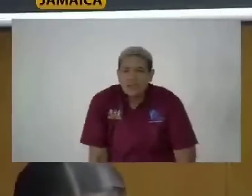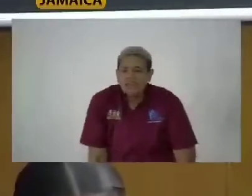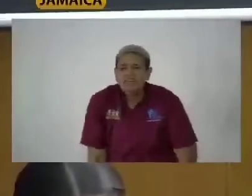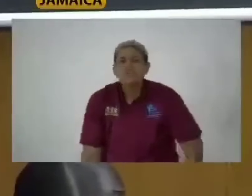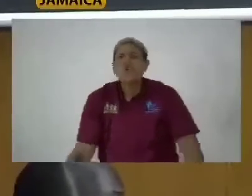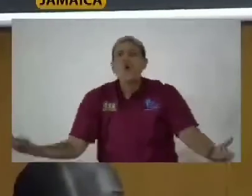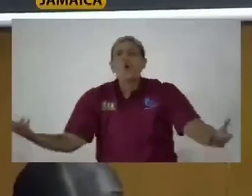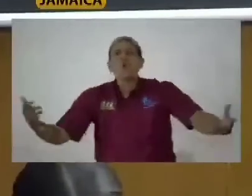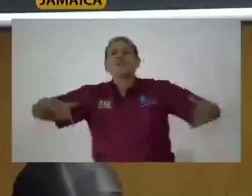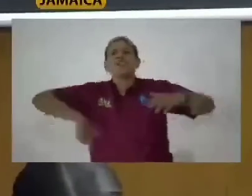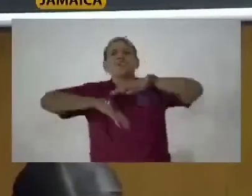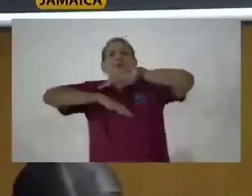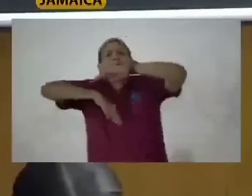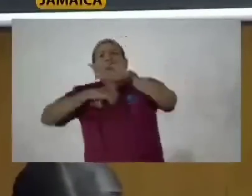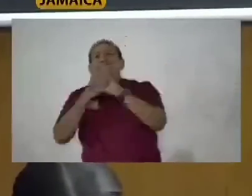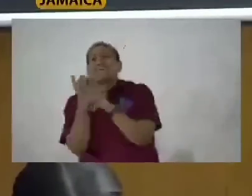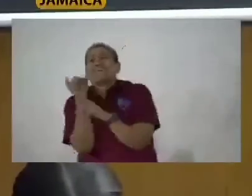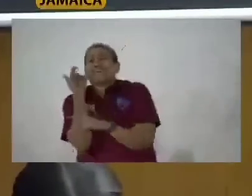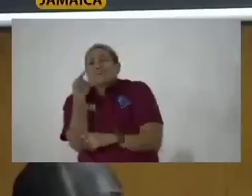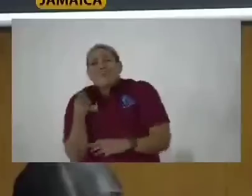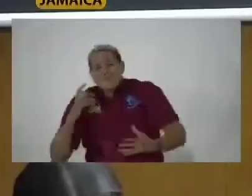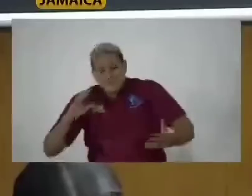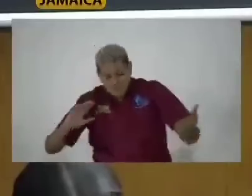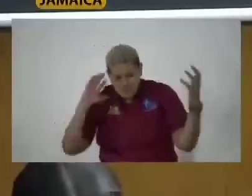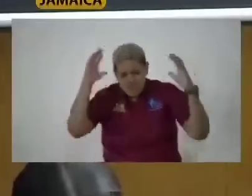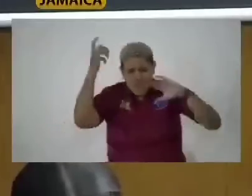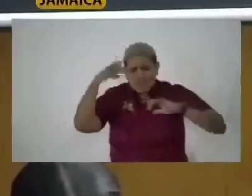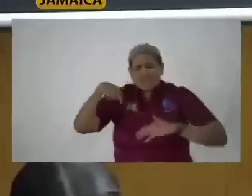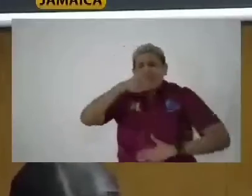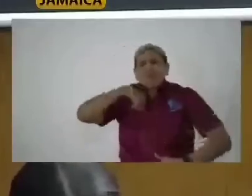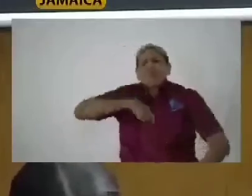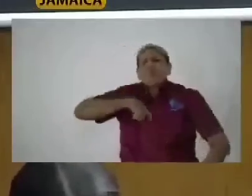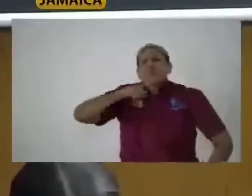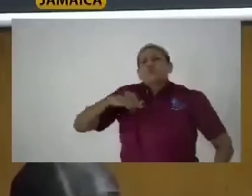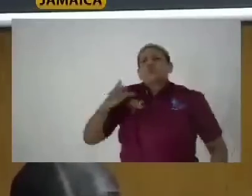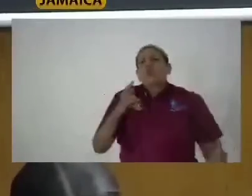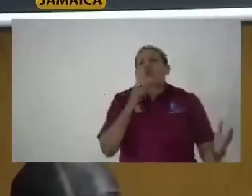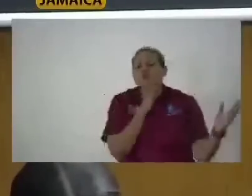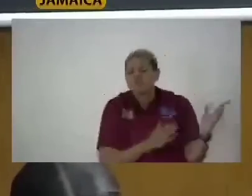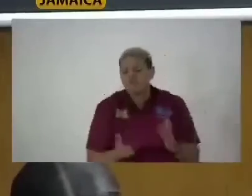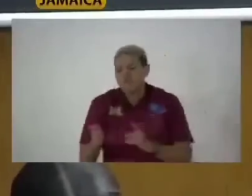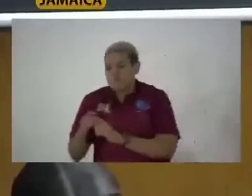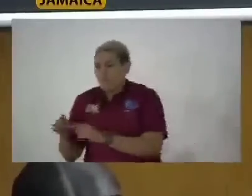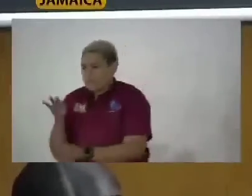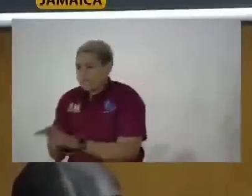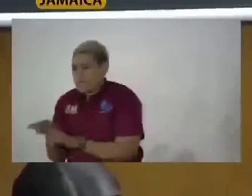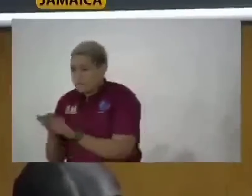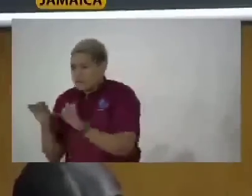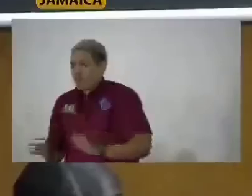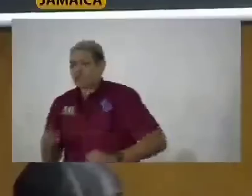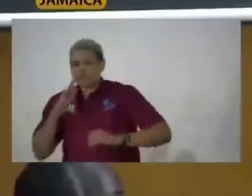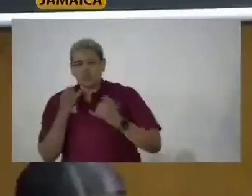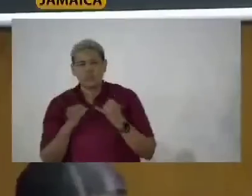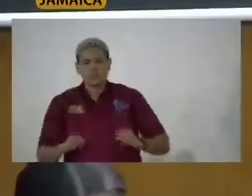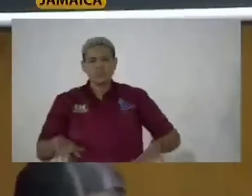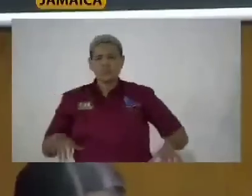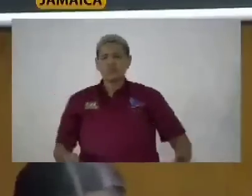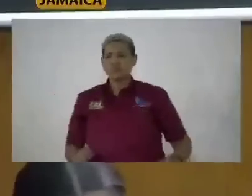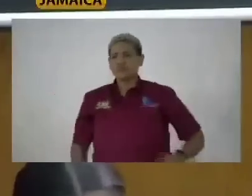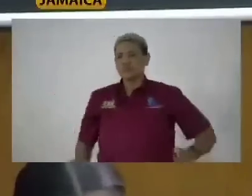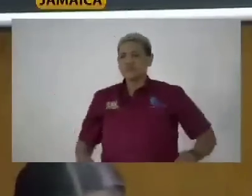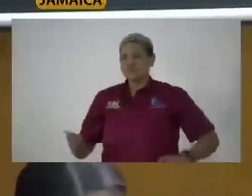So what is this basis that if there is a crisis, then we should now move from a democracy to an autocracy until the crisis